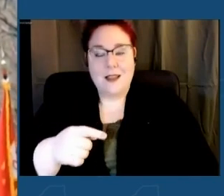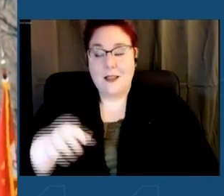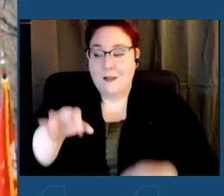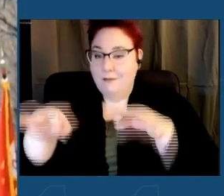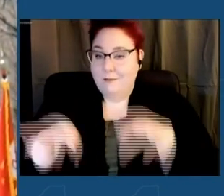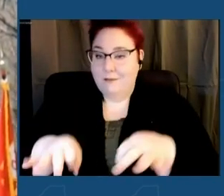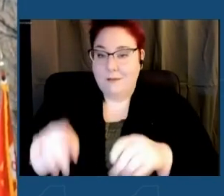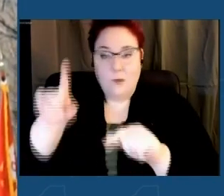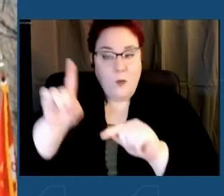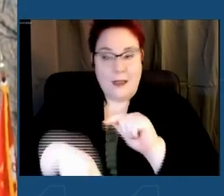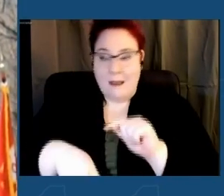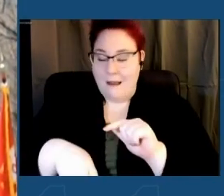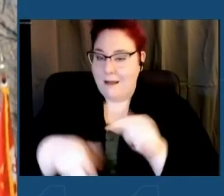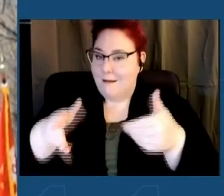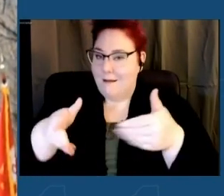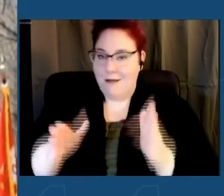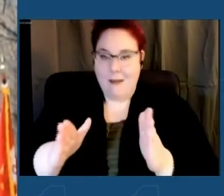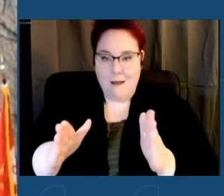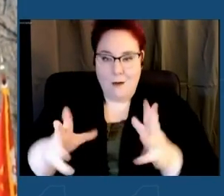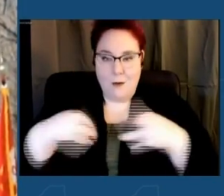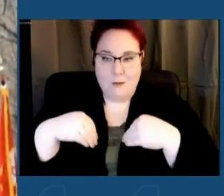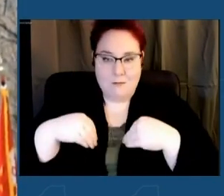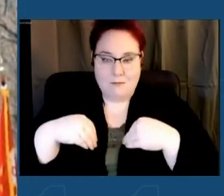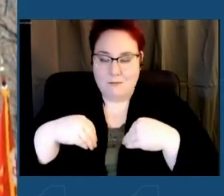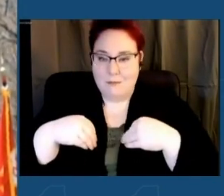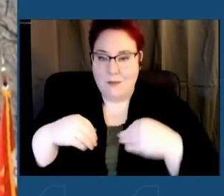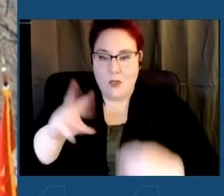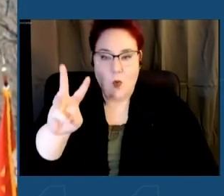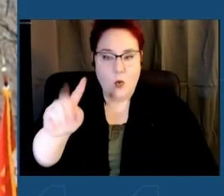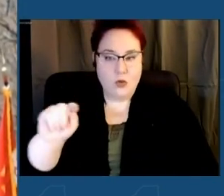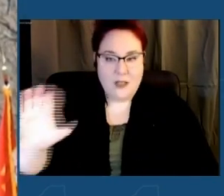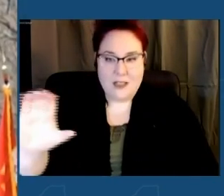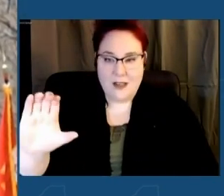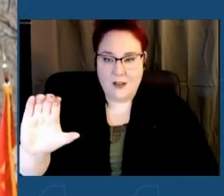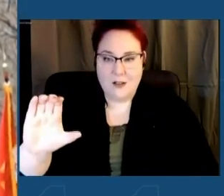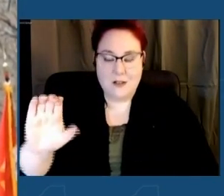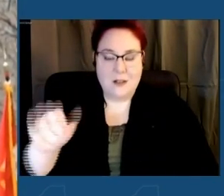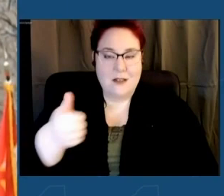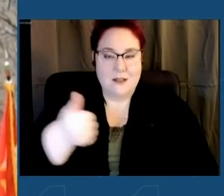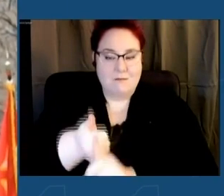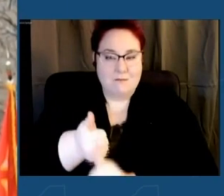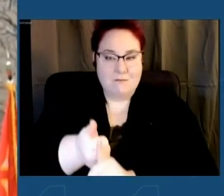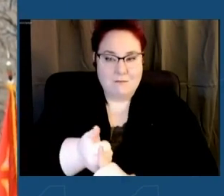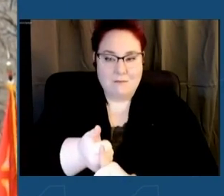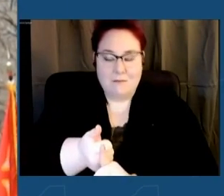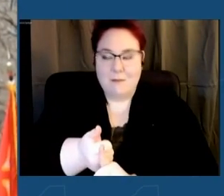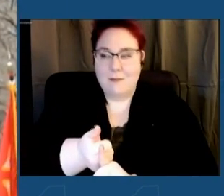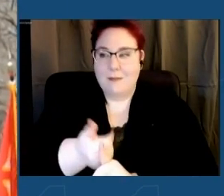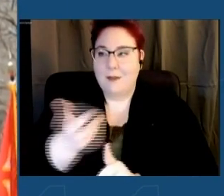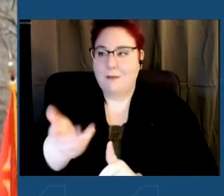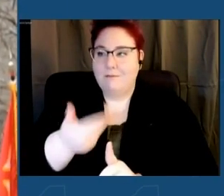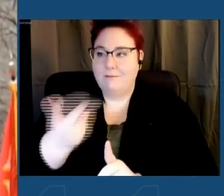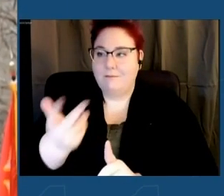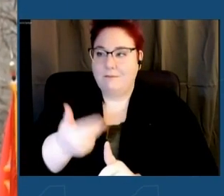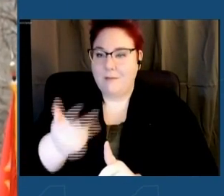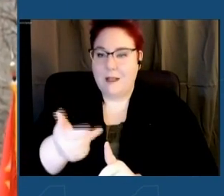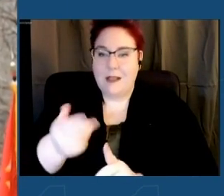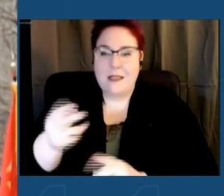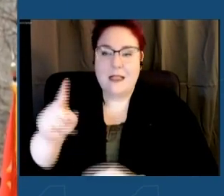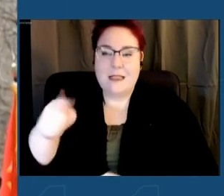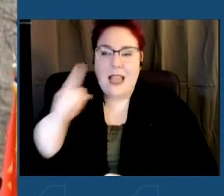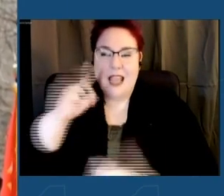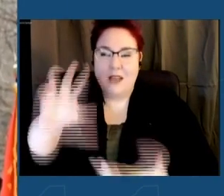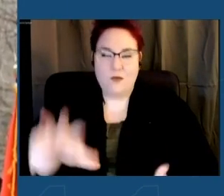Stan, the World Trade Center to stand as a relic, a wreck,